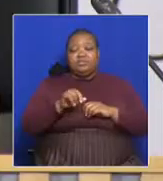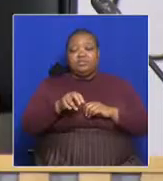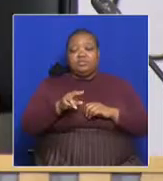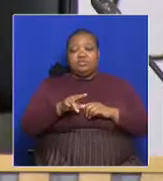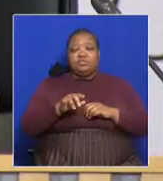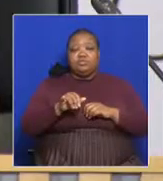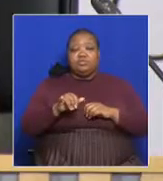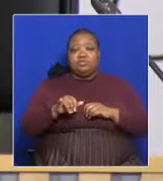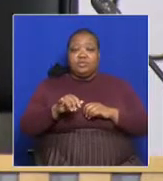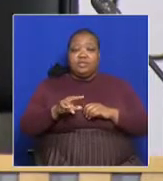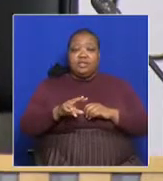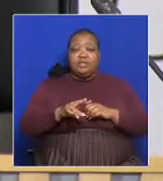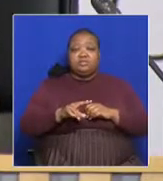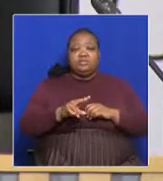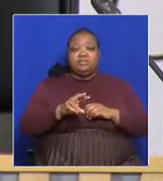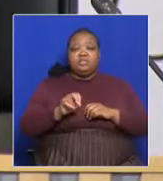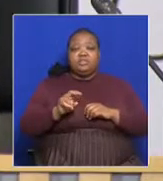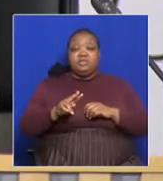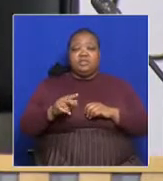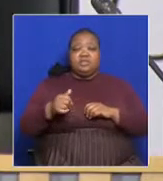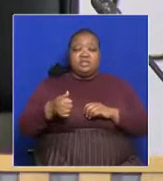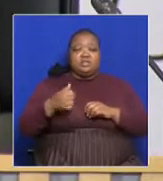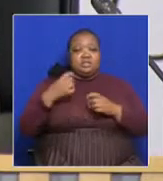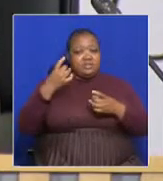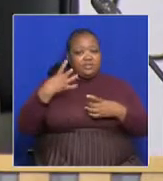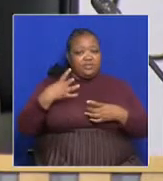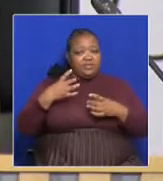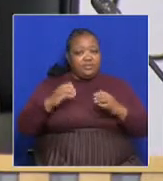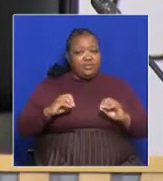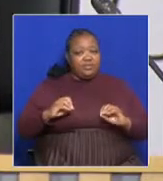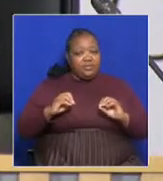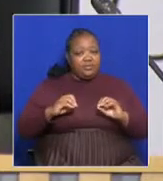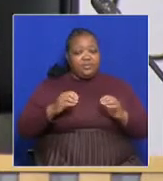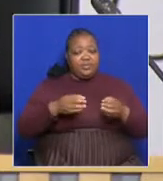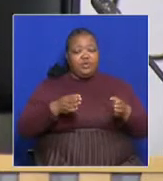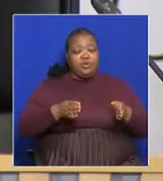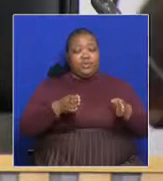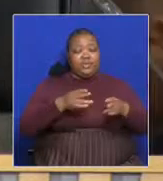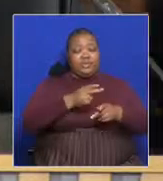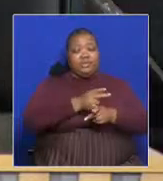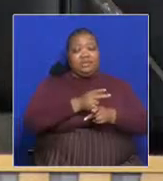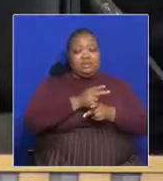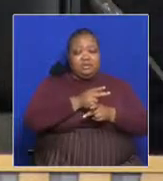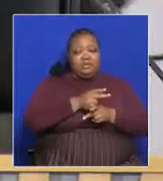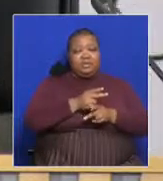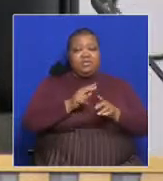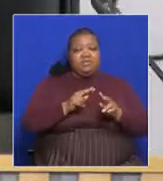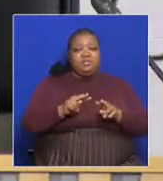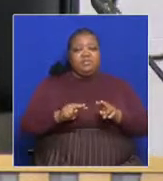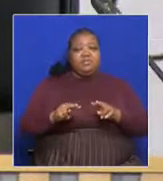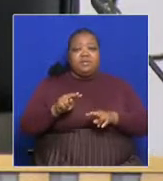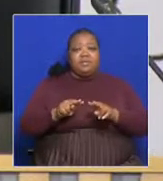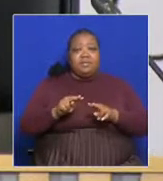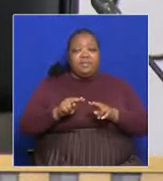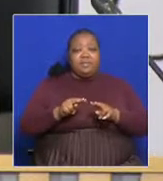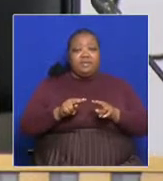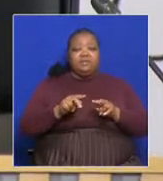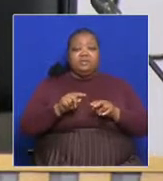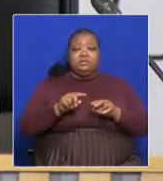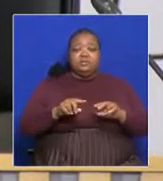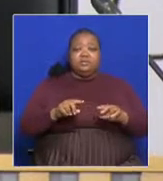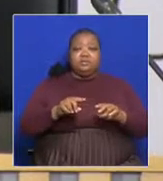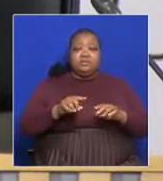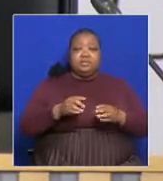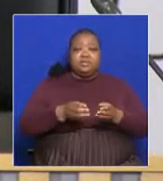process that will follow in case a container is being detained for inspection. As the cargo stop agency, I must be contacted if the